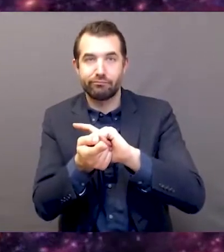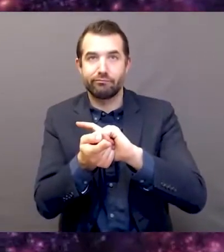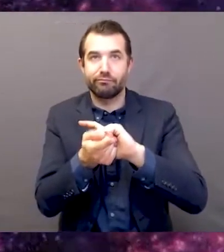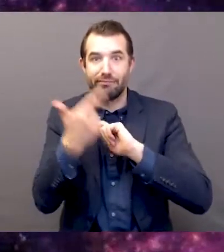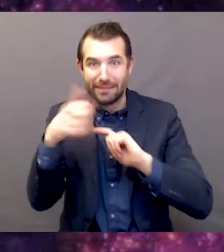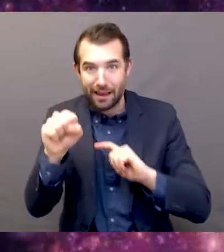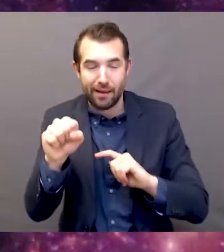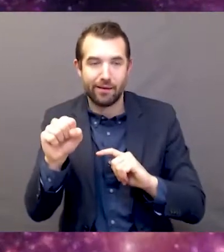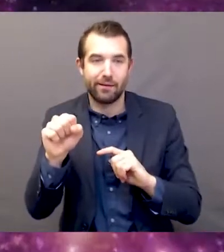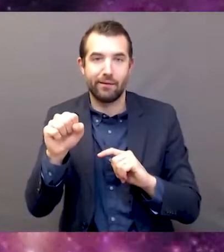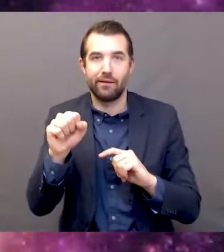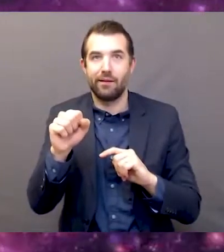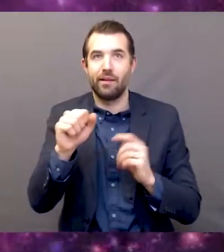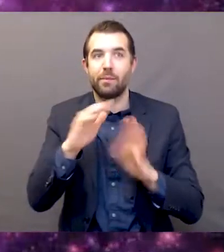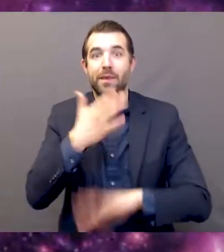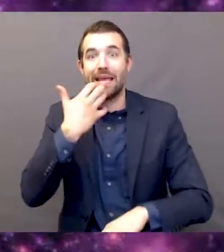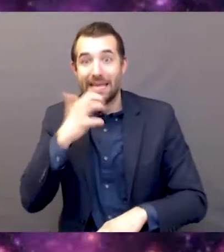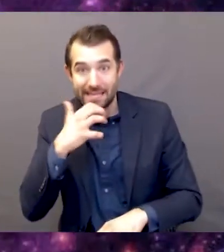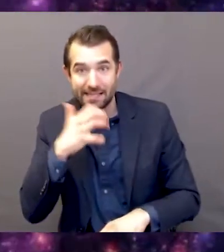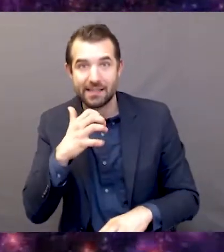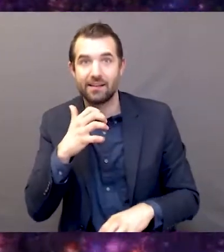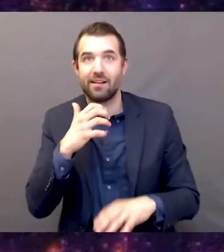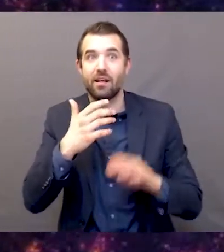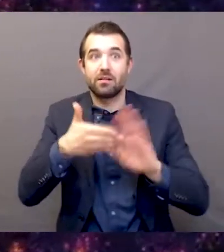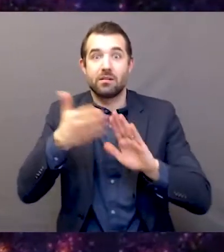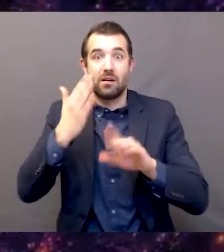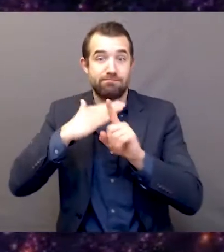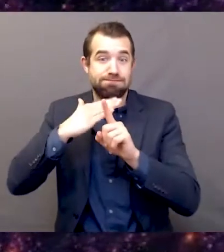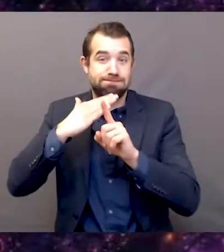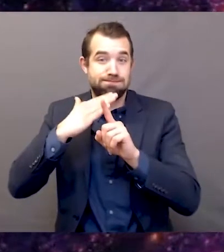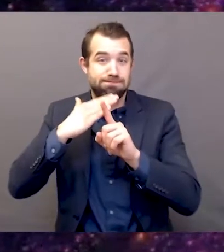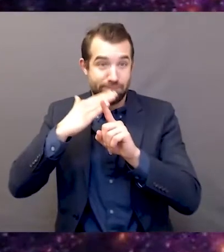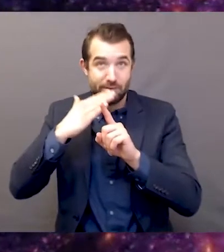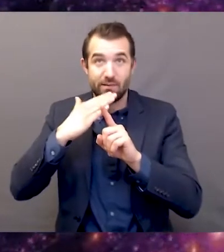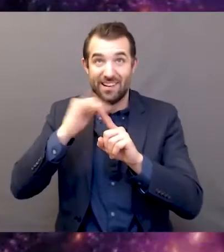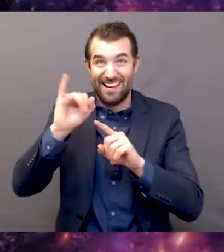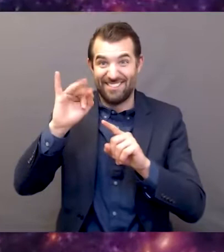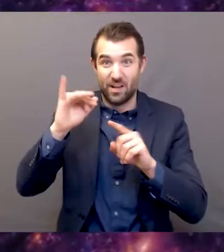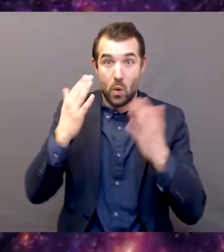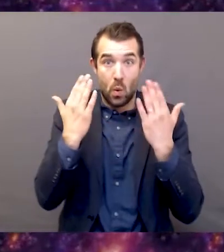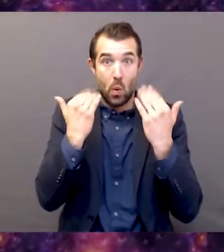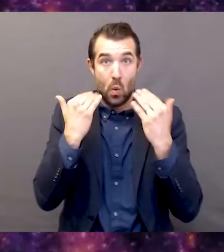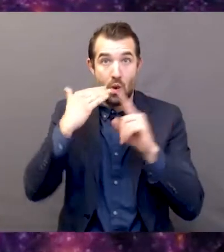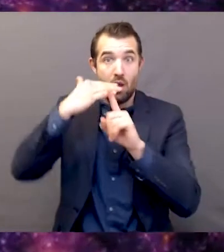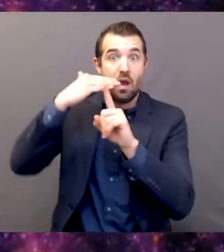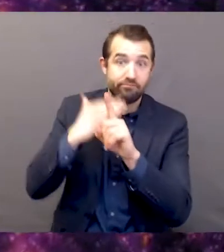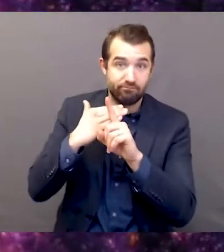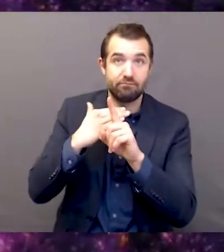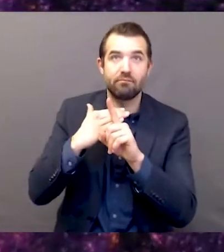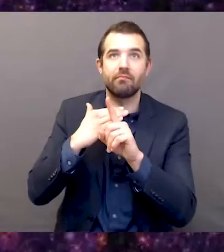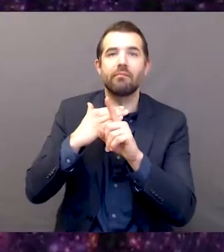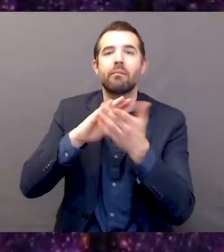into motions of the gas and then back into heat to keep the gas from cooling and preventing the stars from being formed. But you